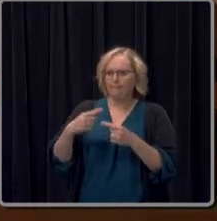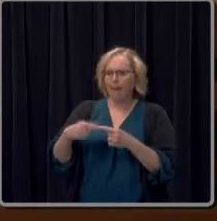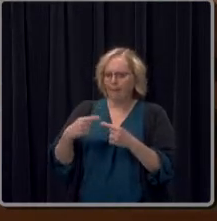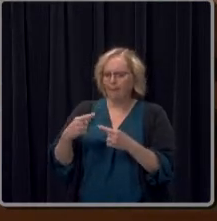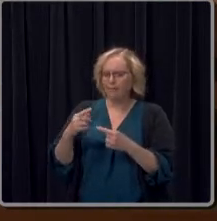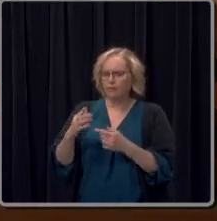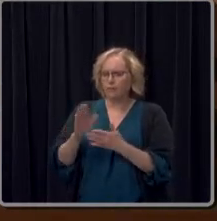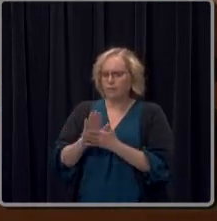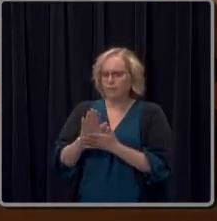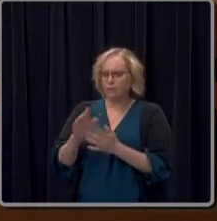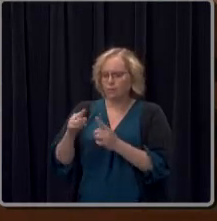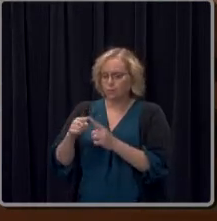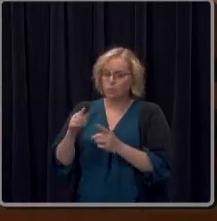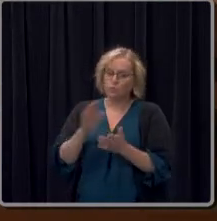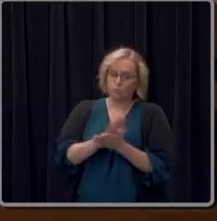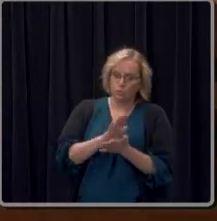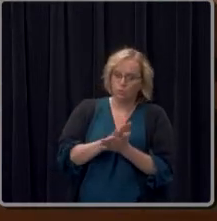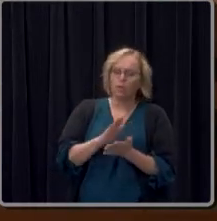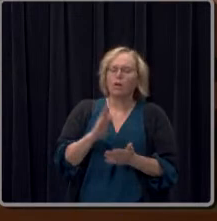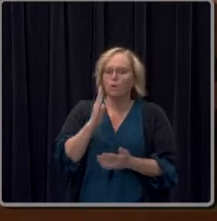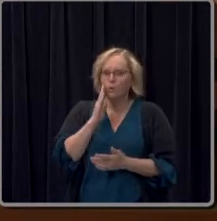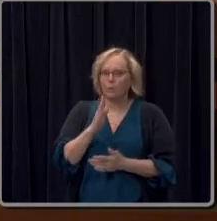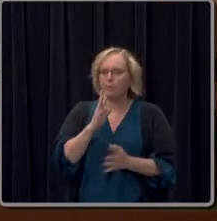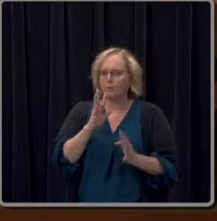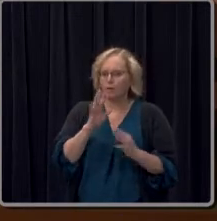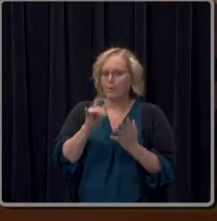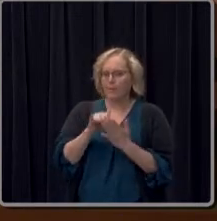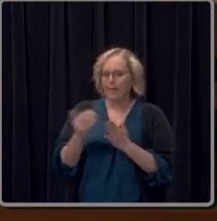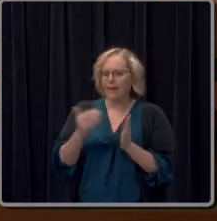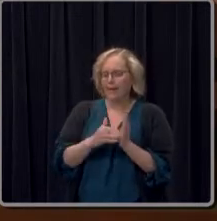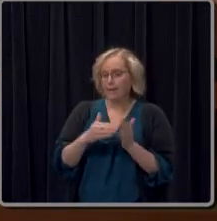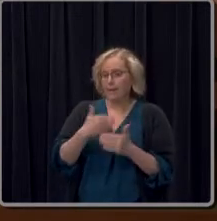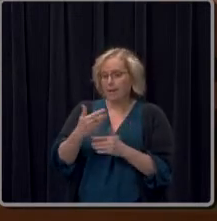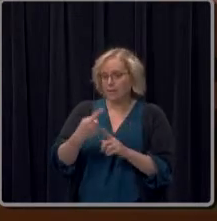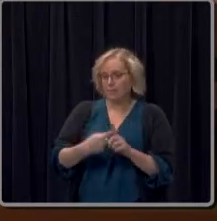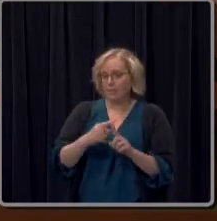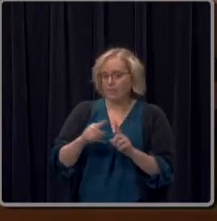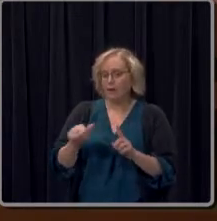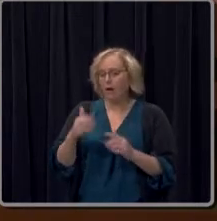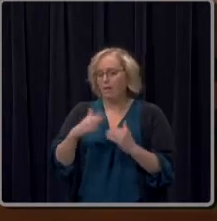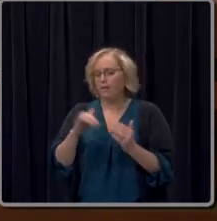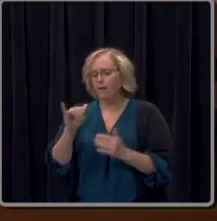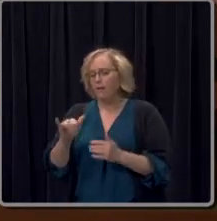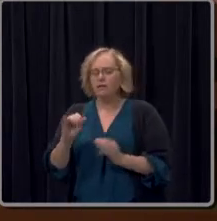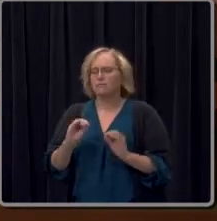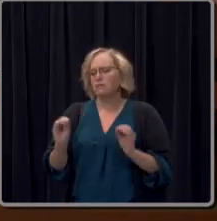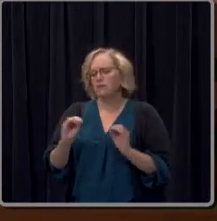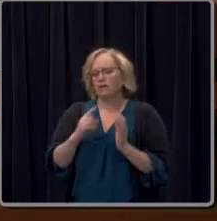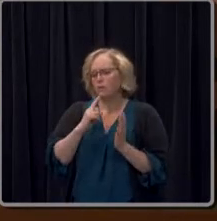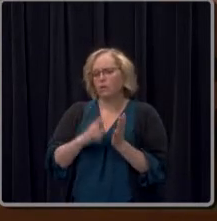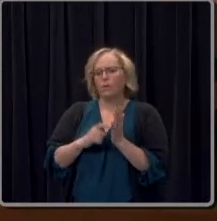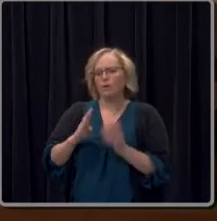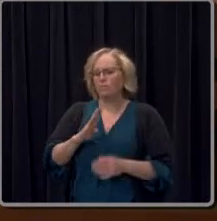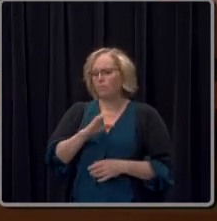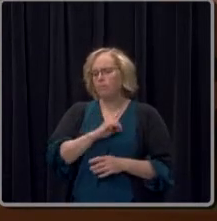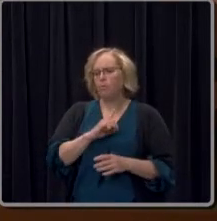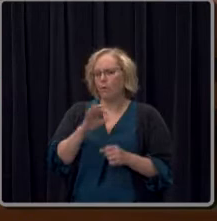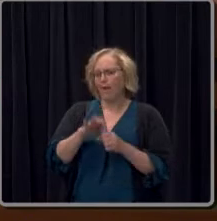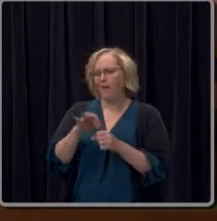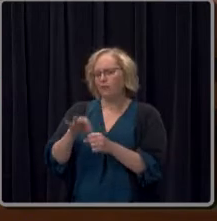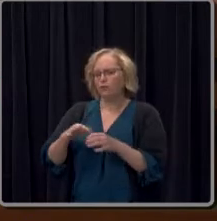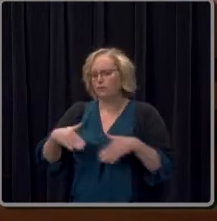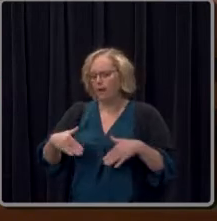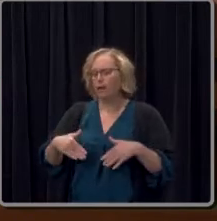one we'd be bringing back to you next month. But outside of that, there's nothing that requires board action. Obviously, we'll keep the board very informed